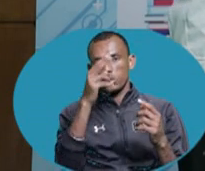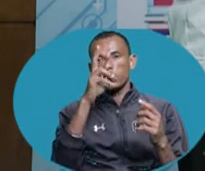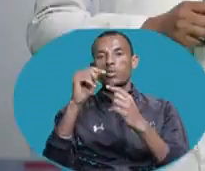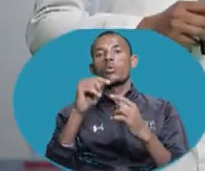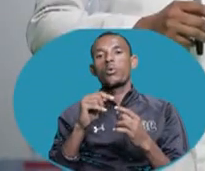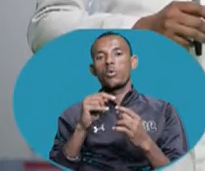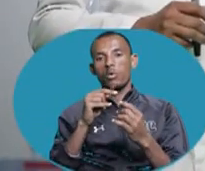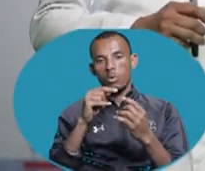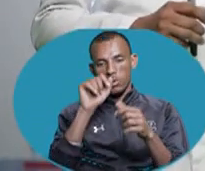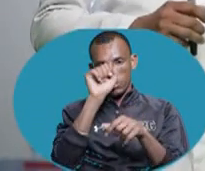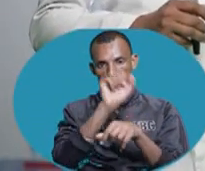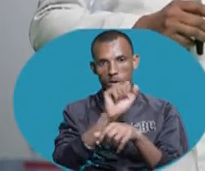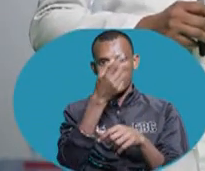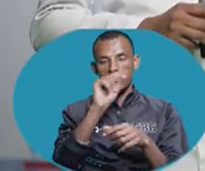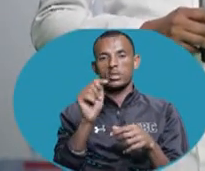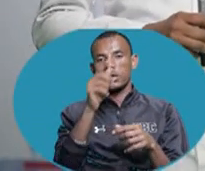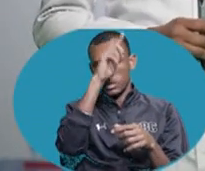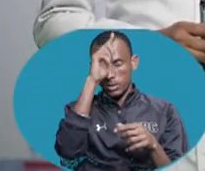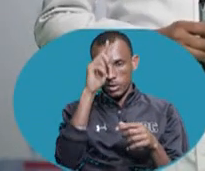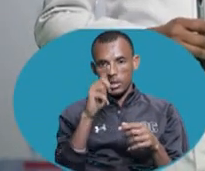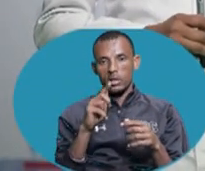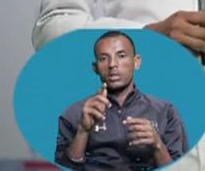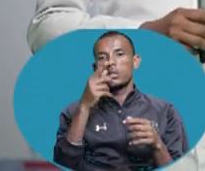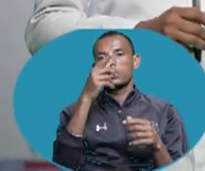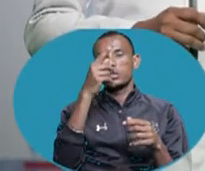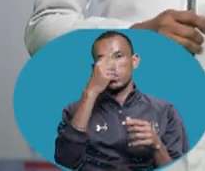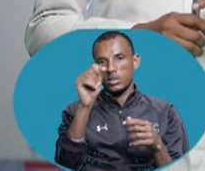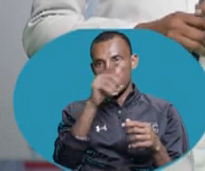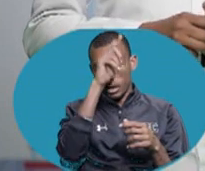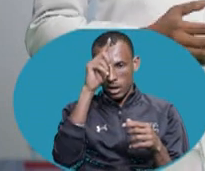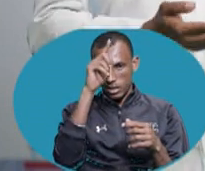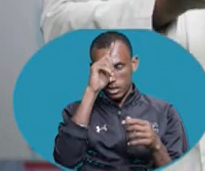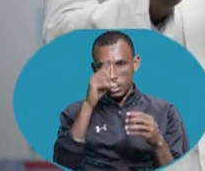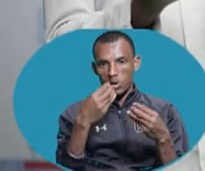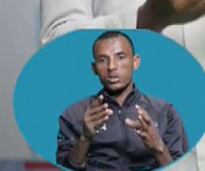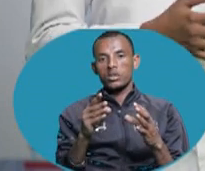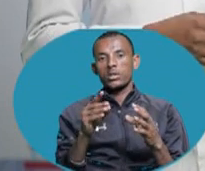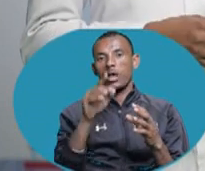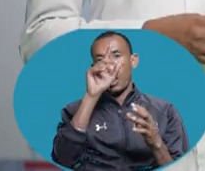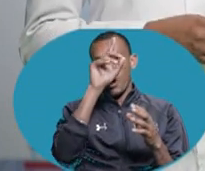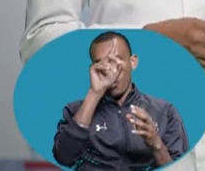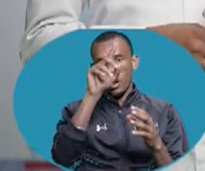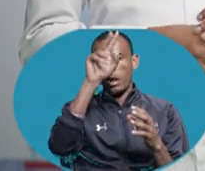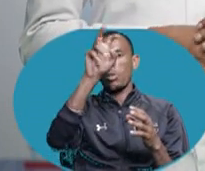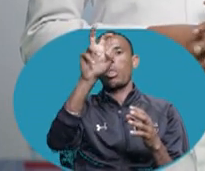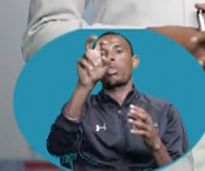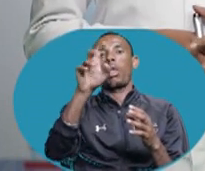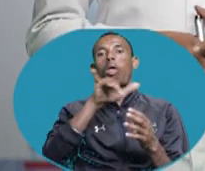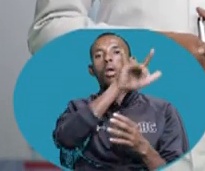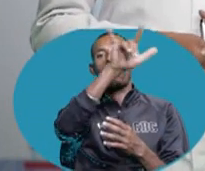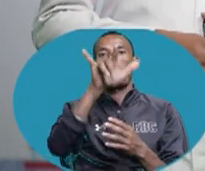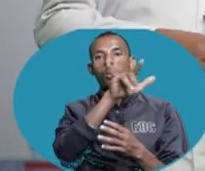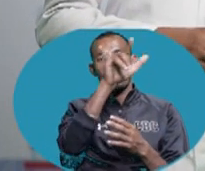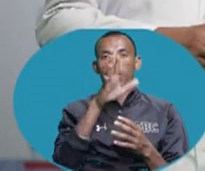this action, the Nazi lose about 120 planes. The second phase, again, ended by